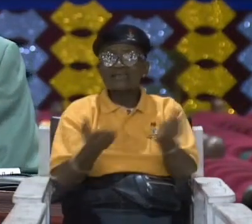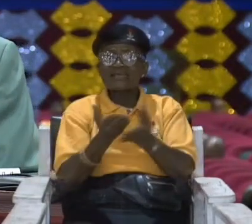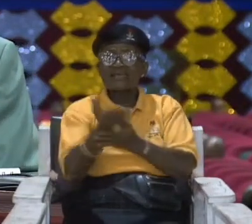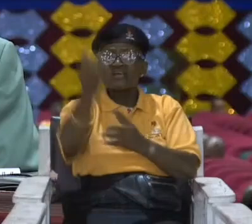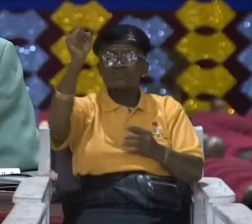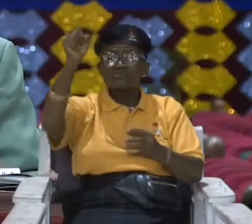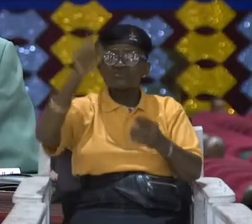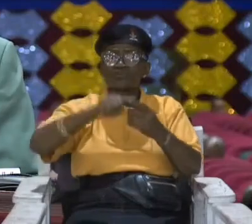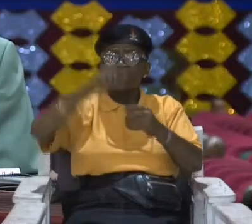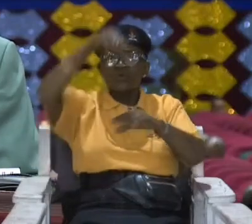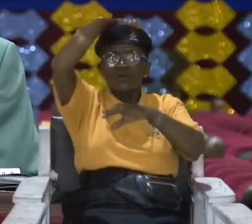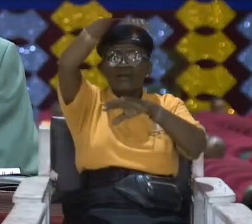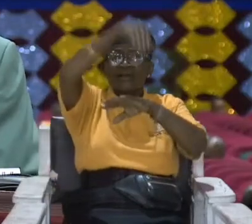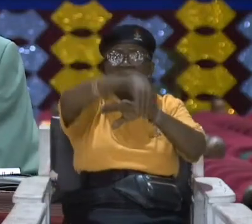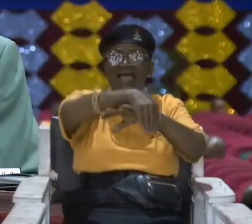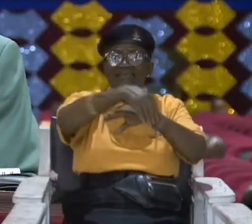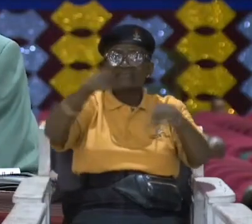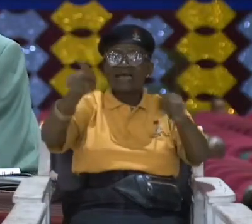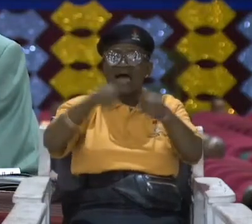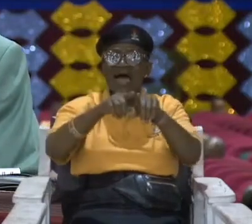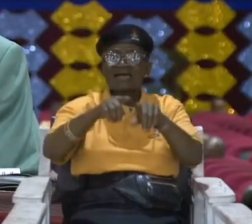Tonight, as we break bread,